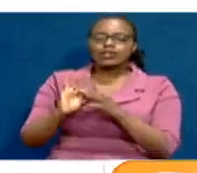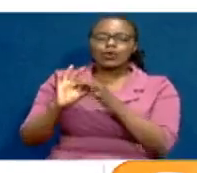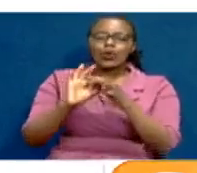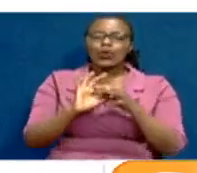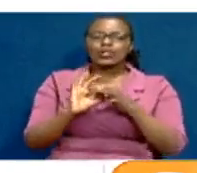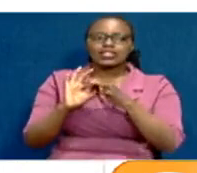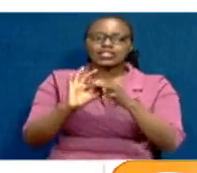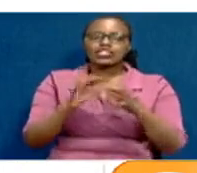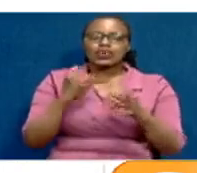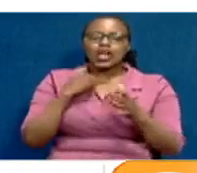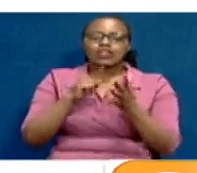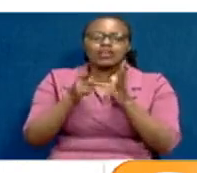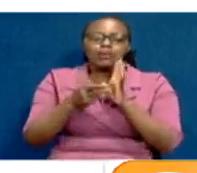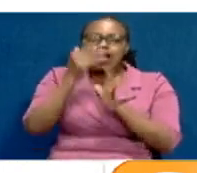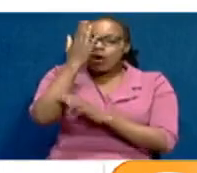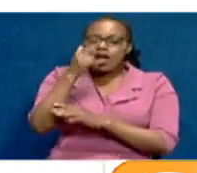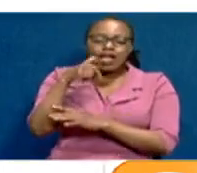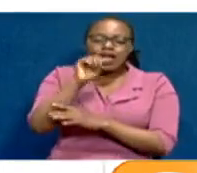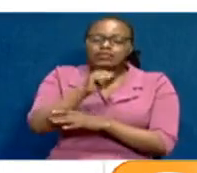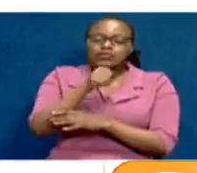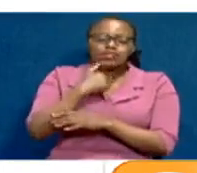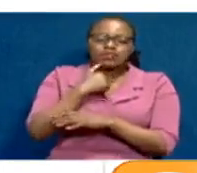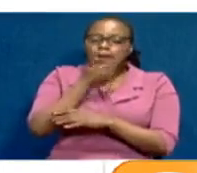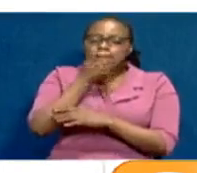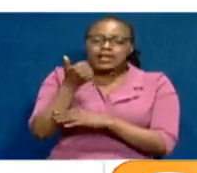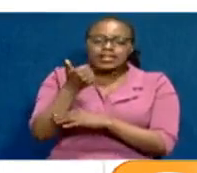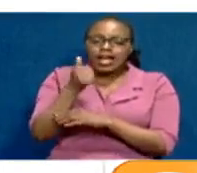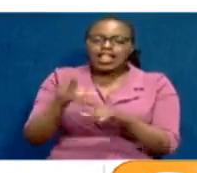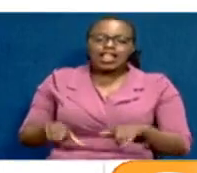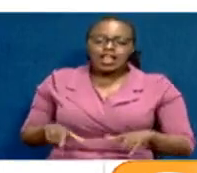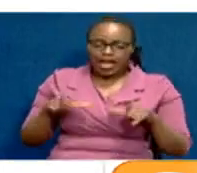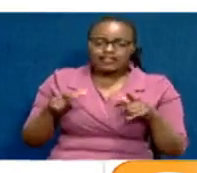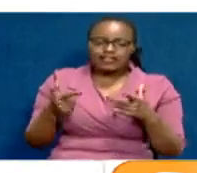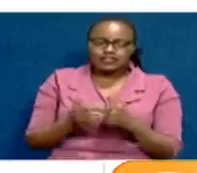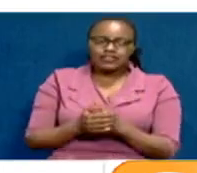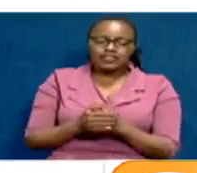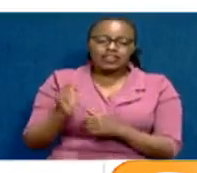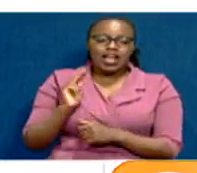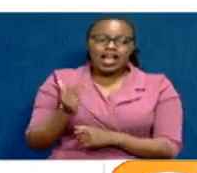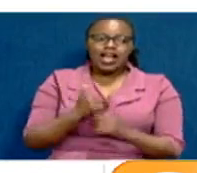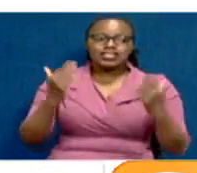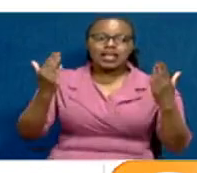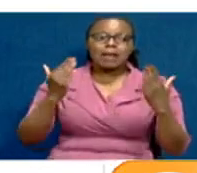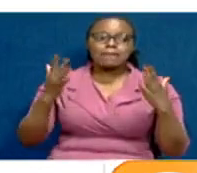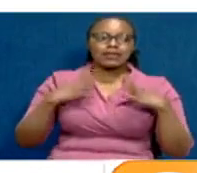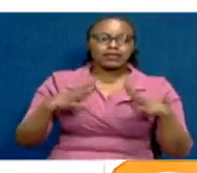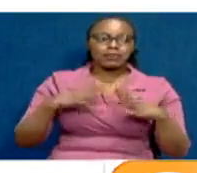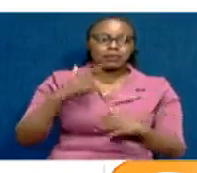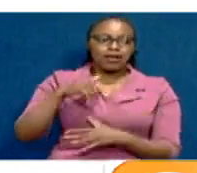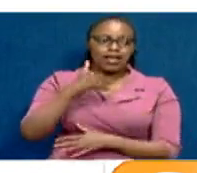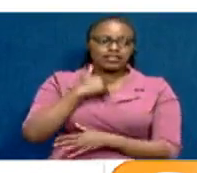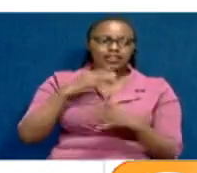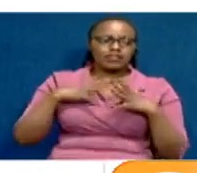to have these projects so that we can have better quality of life. And we as Meru people are people who are